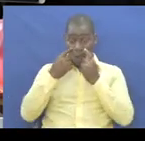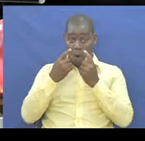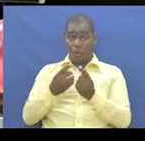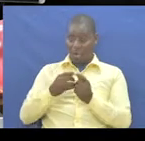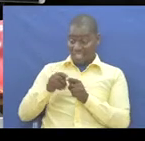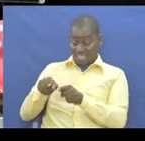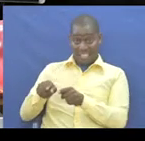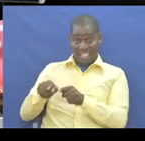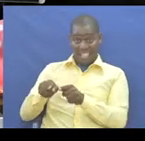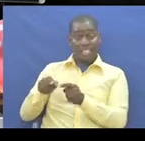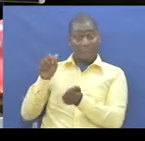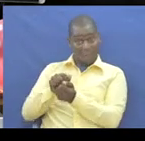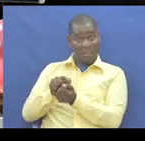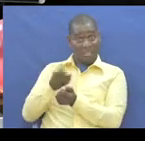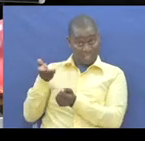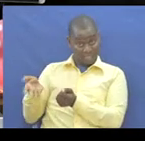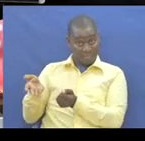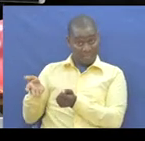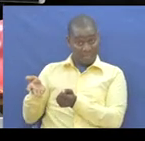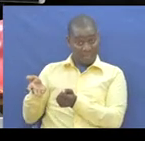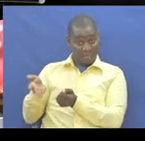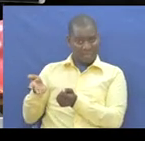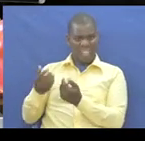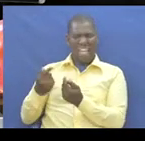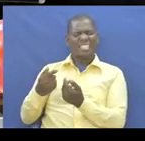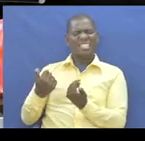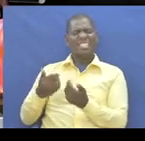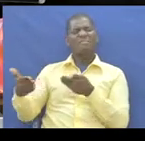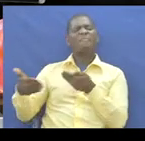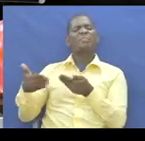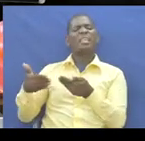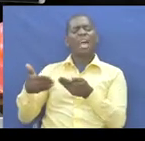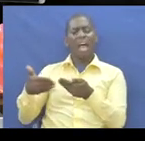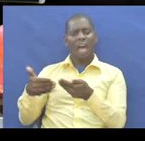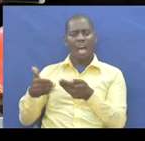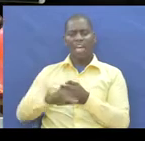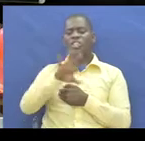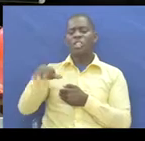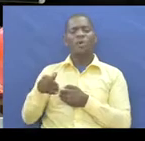object, it can also be measured. But before looking the measurement of it,